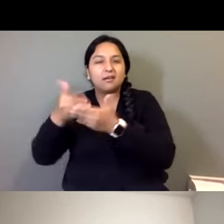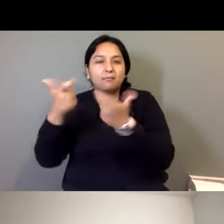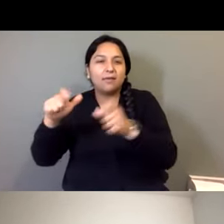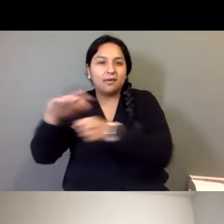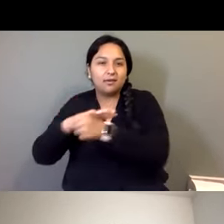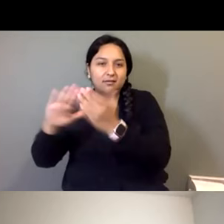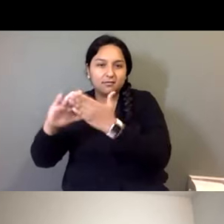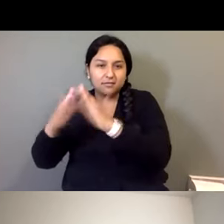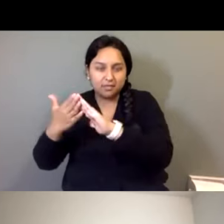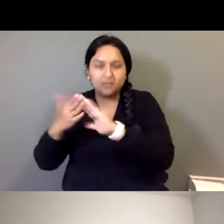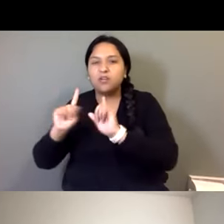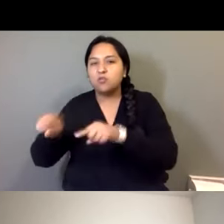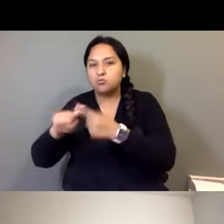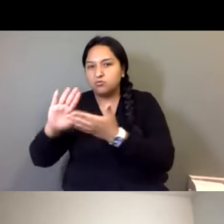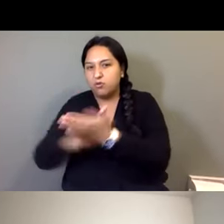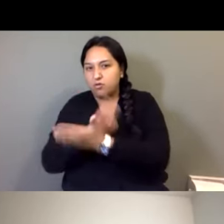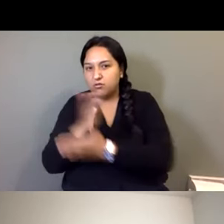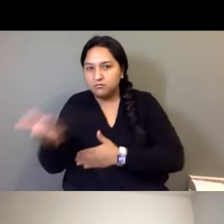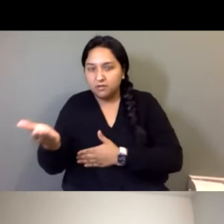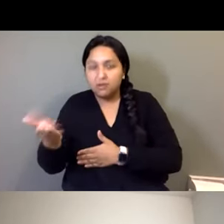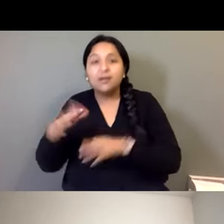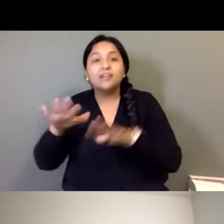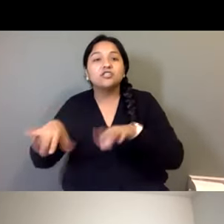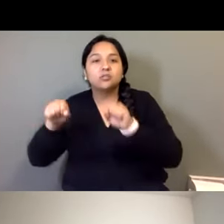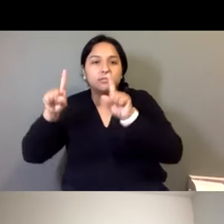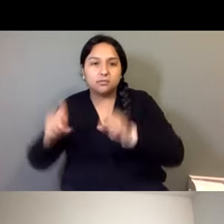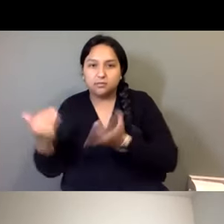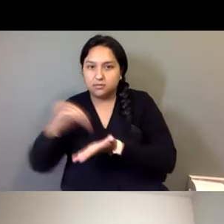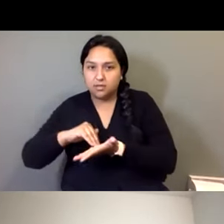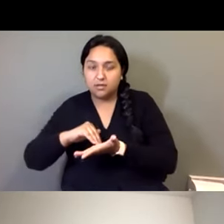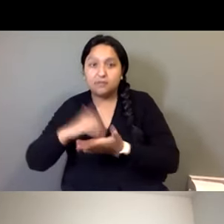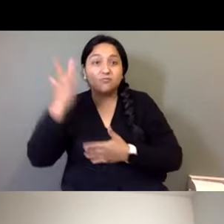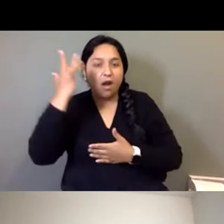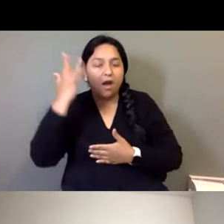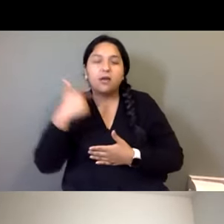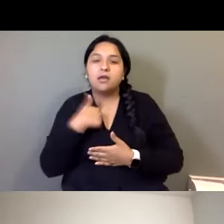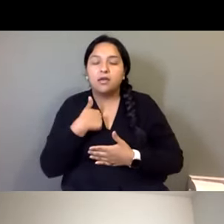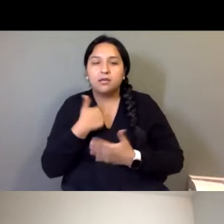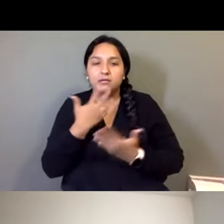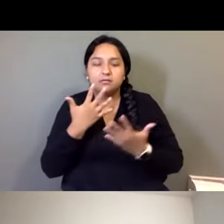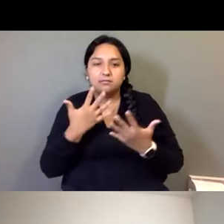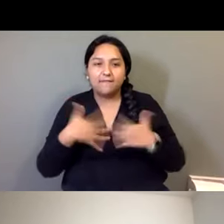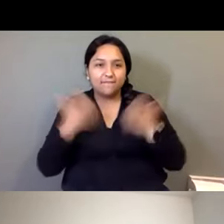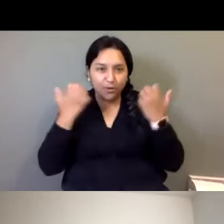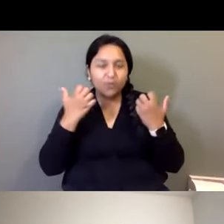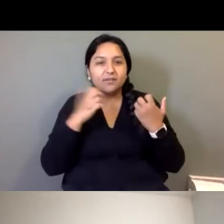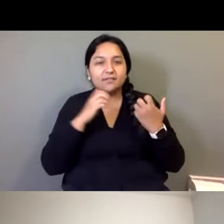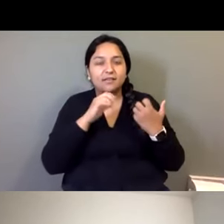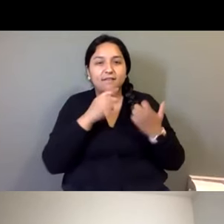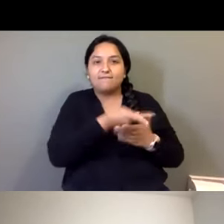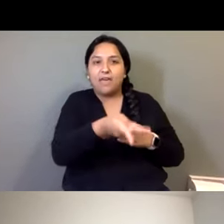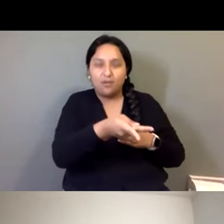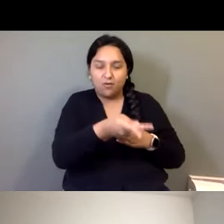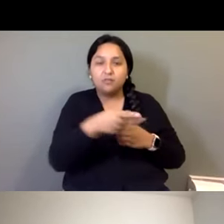a college there and I resat those exams because I was furious at my grades. I was a punk when I